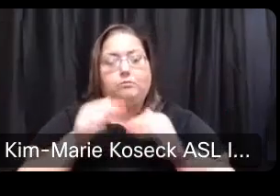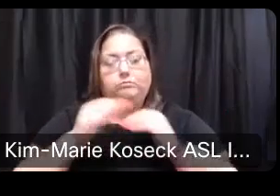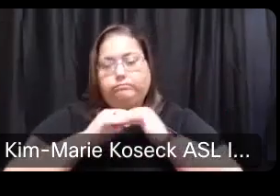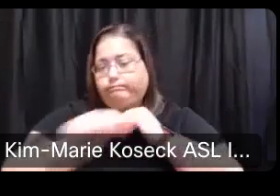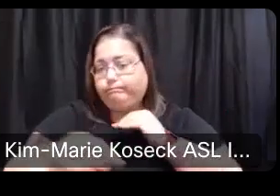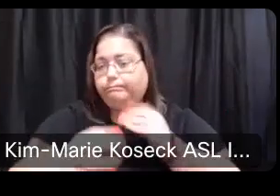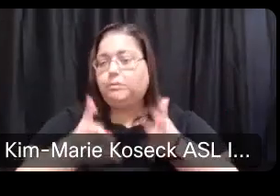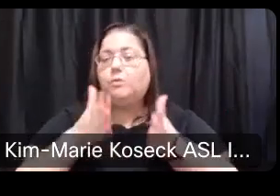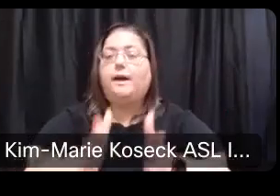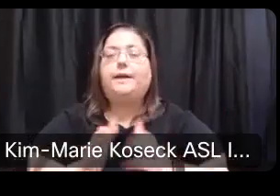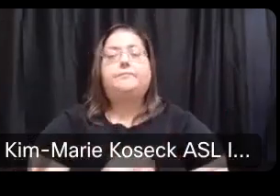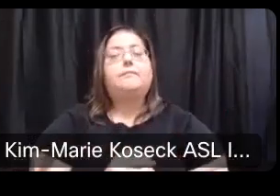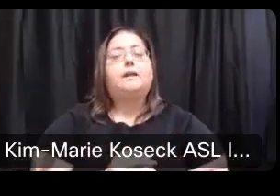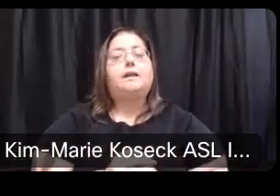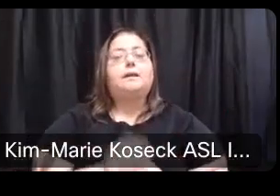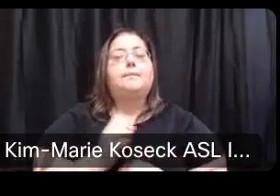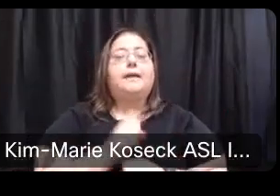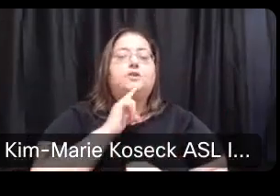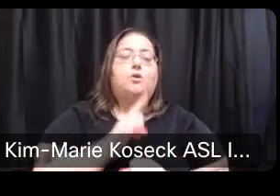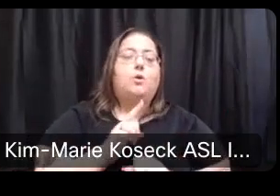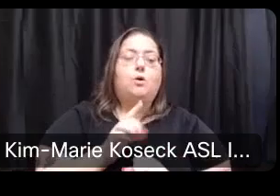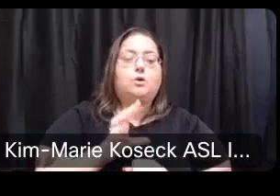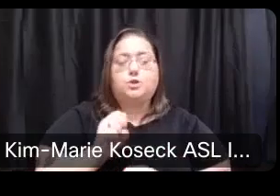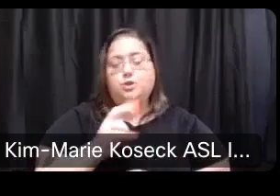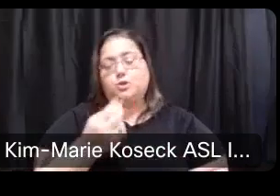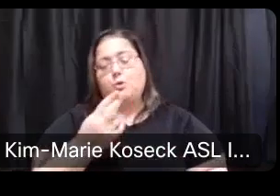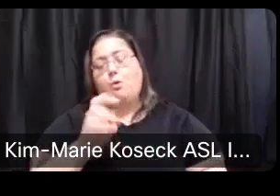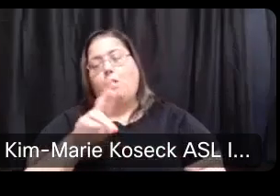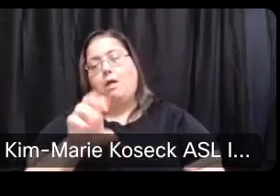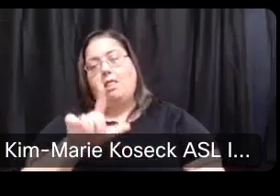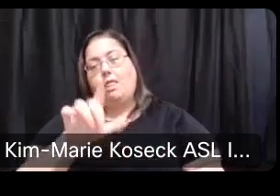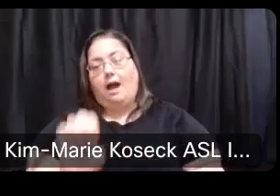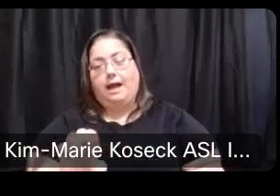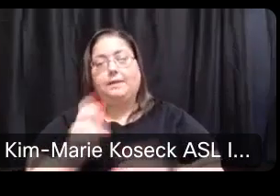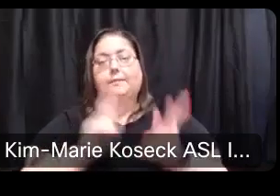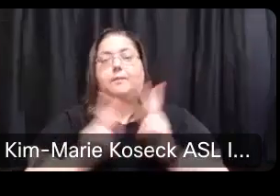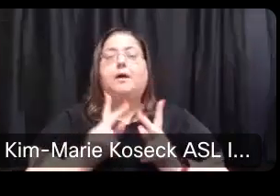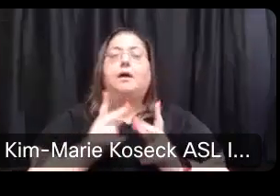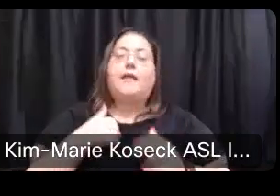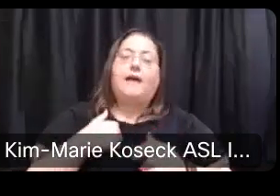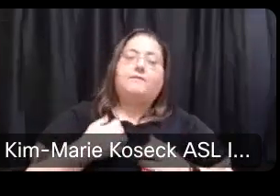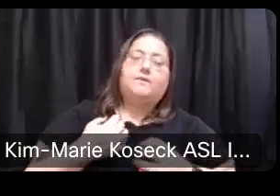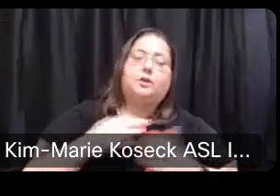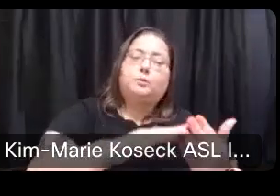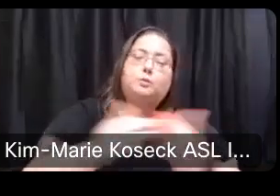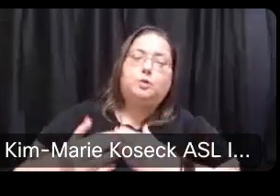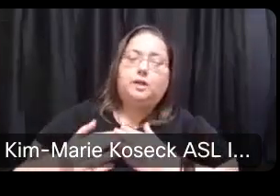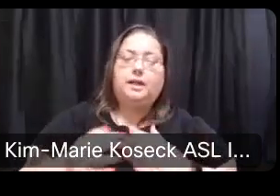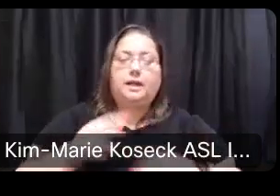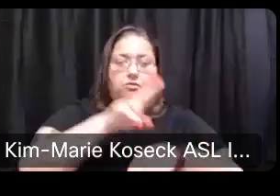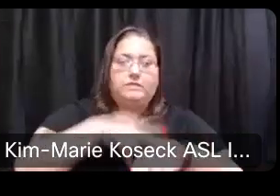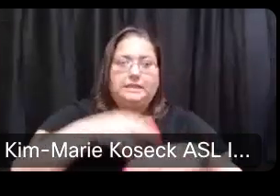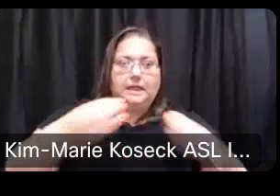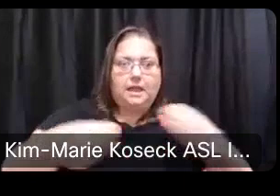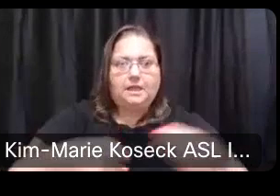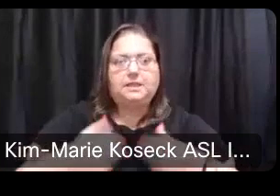To instill among shoreline property owners their vital role in community resilience, fostering a sense of responsibility